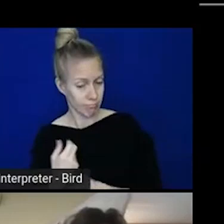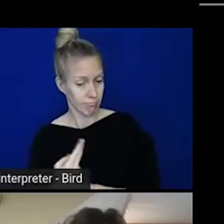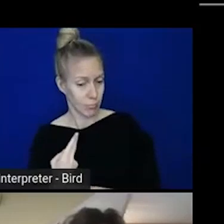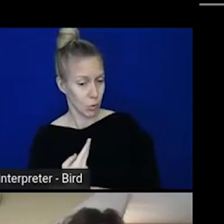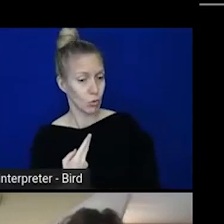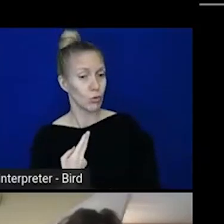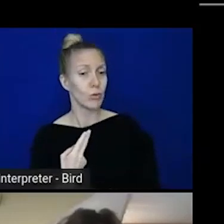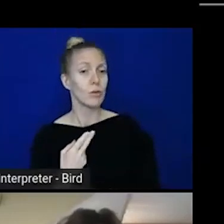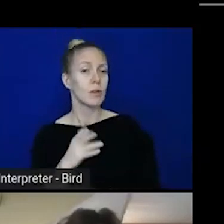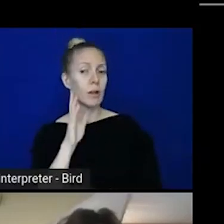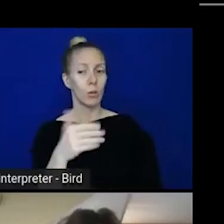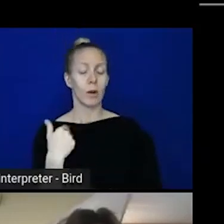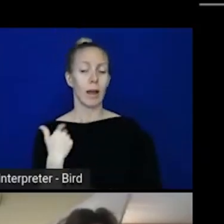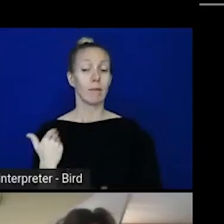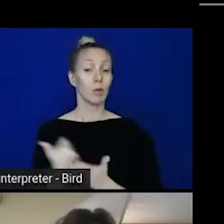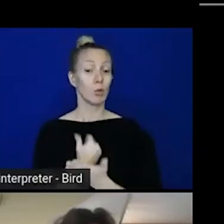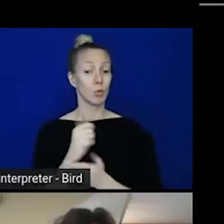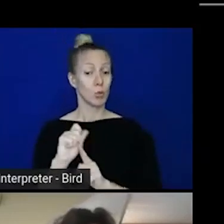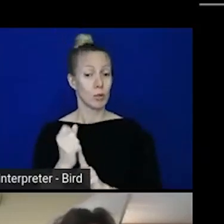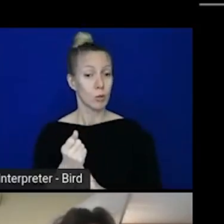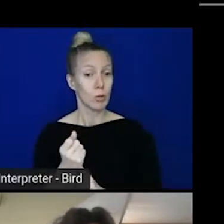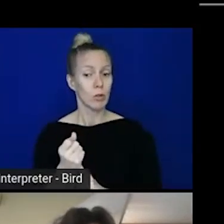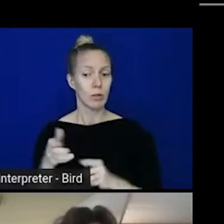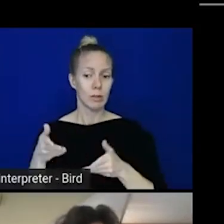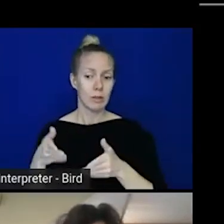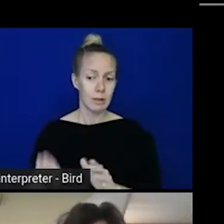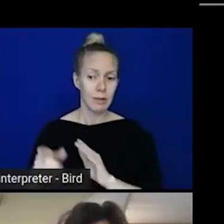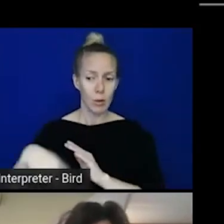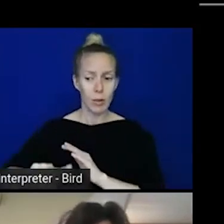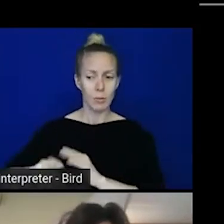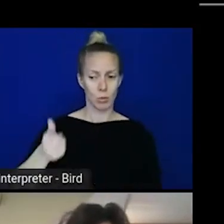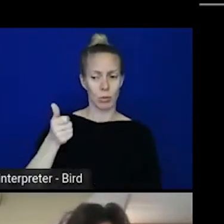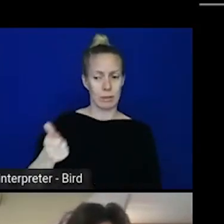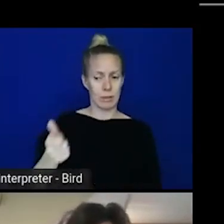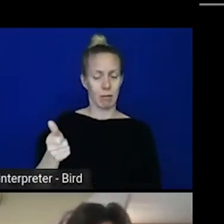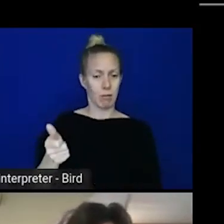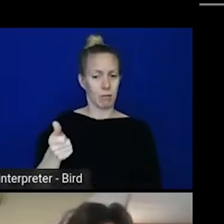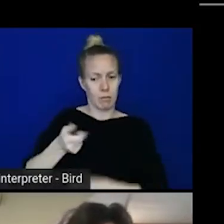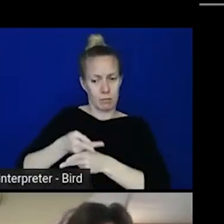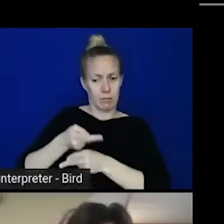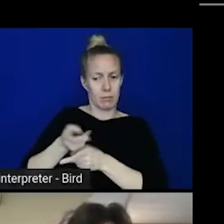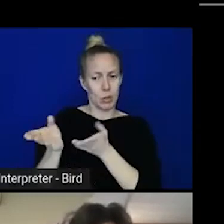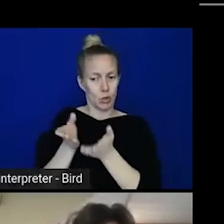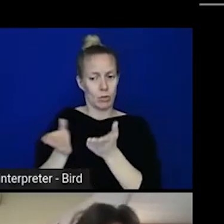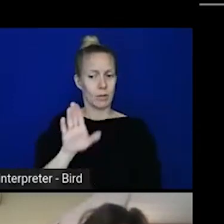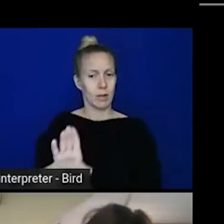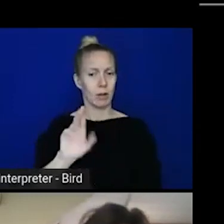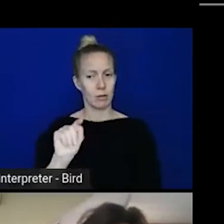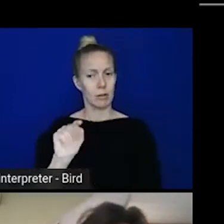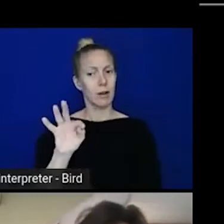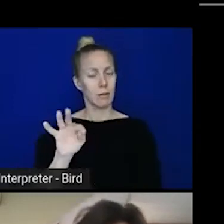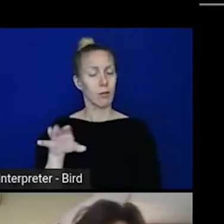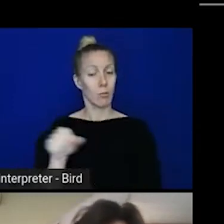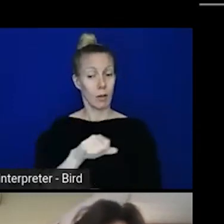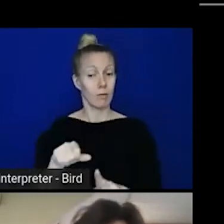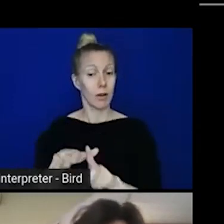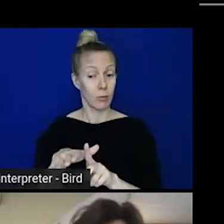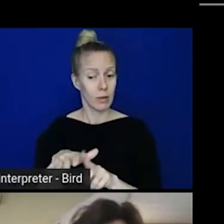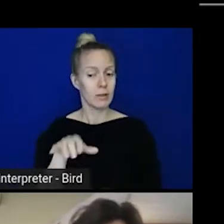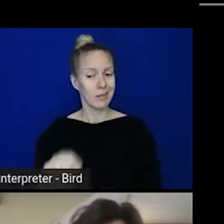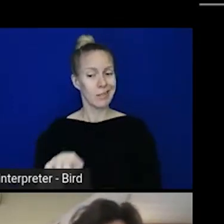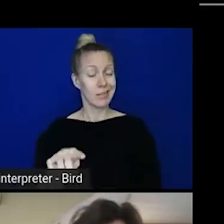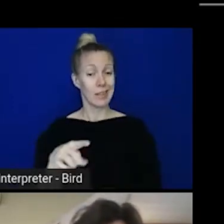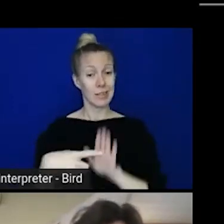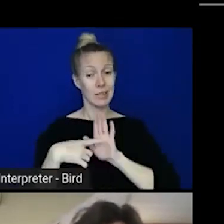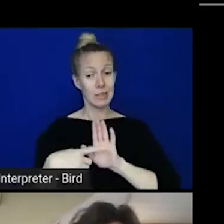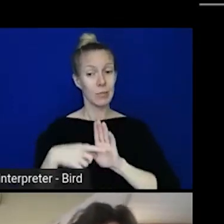that would allow them to self-service their Terraform environments. And in this example, it's specific to